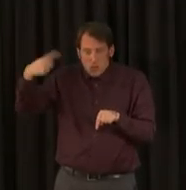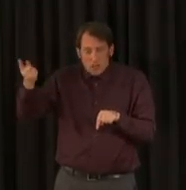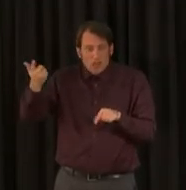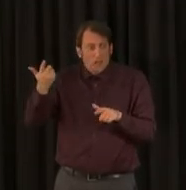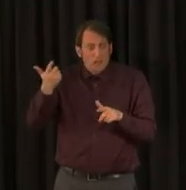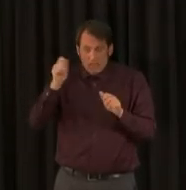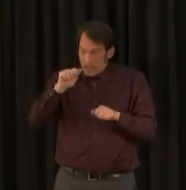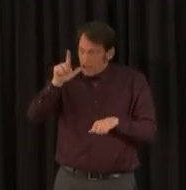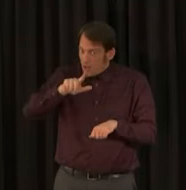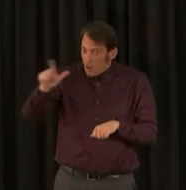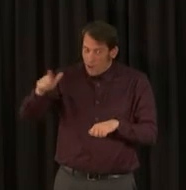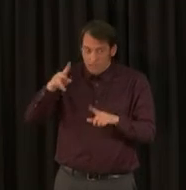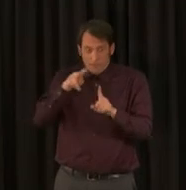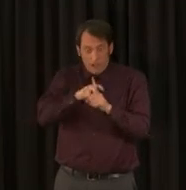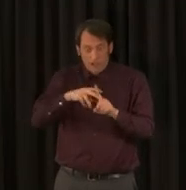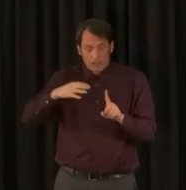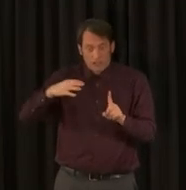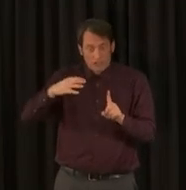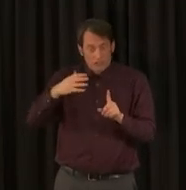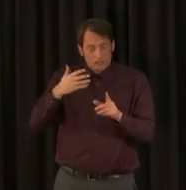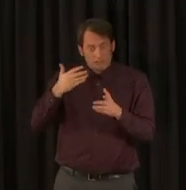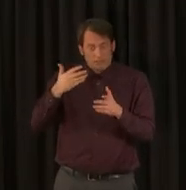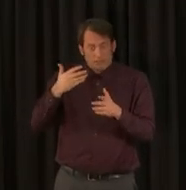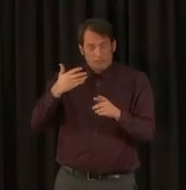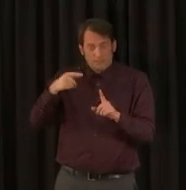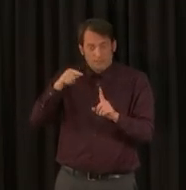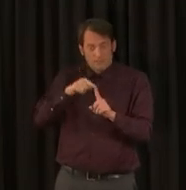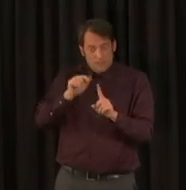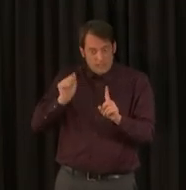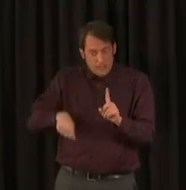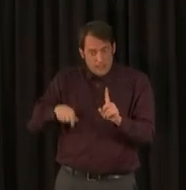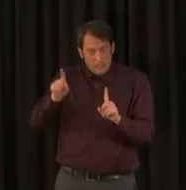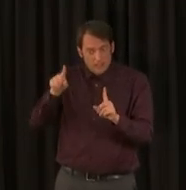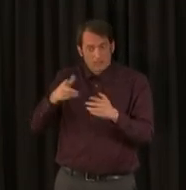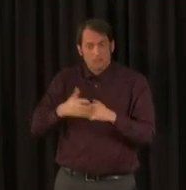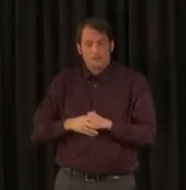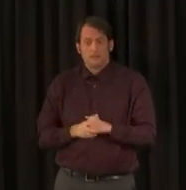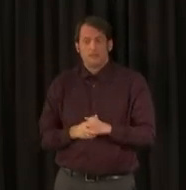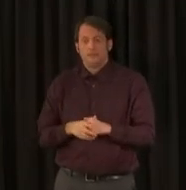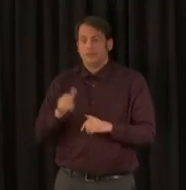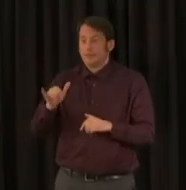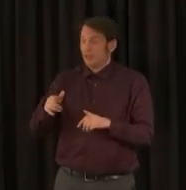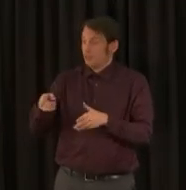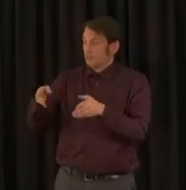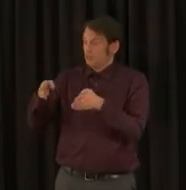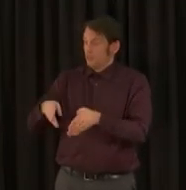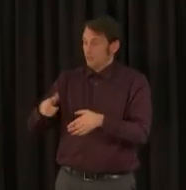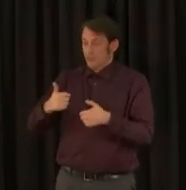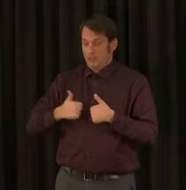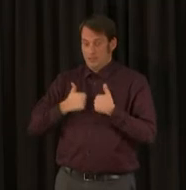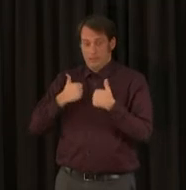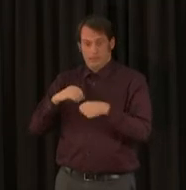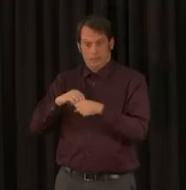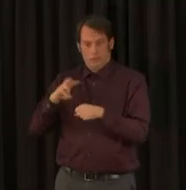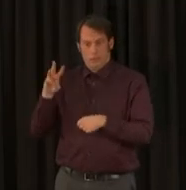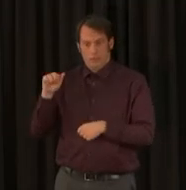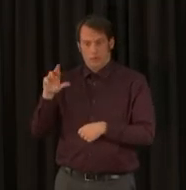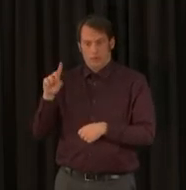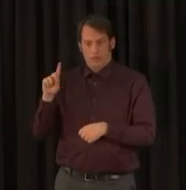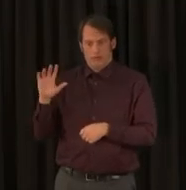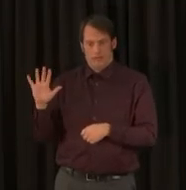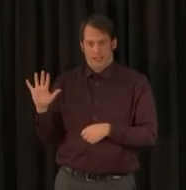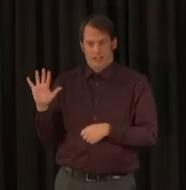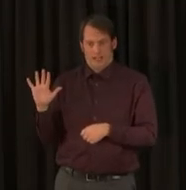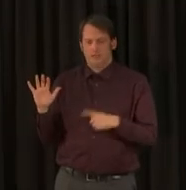on behalf of the tenant? This person owns a building in Ward 5. So yes, the answer is that the District